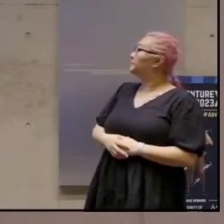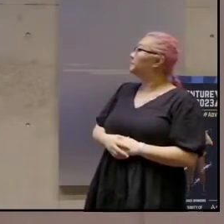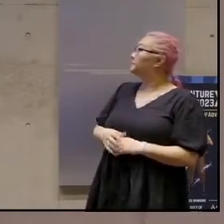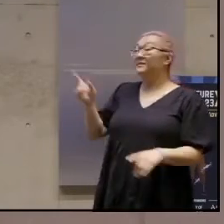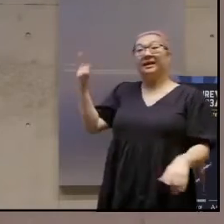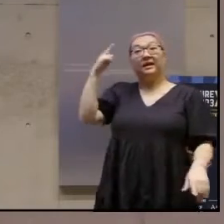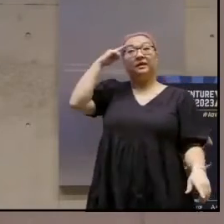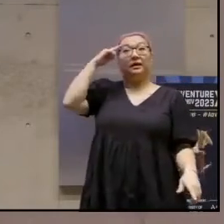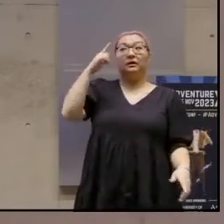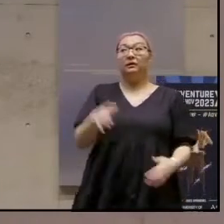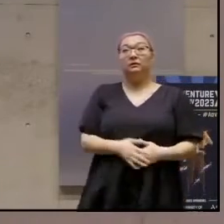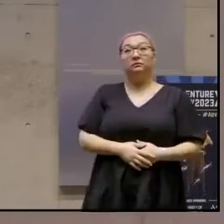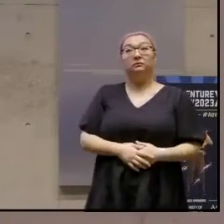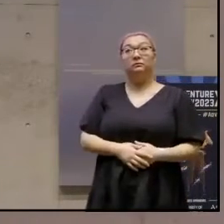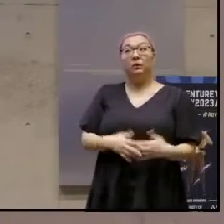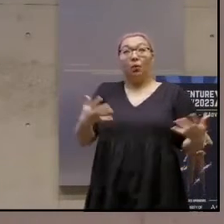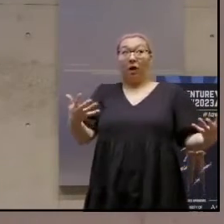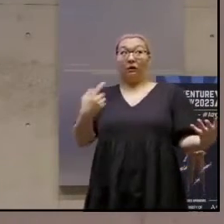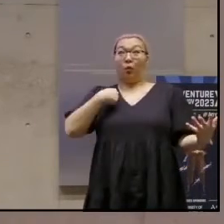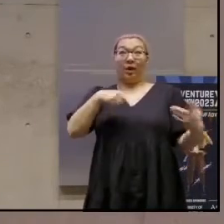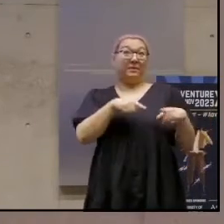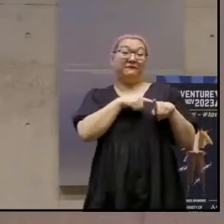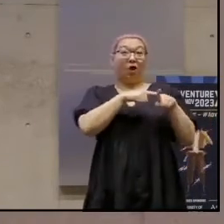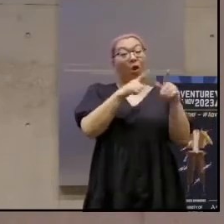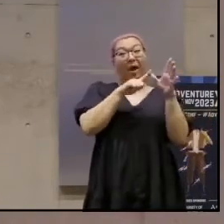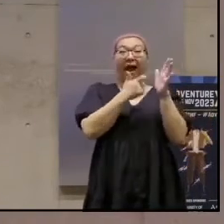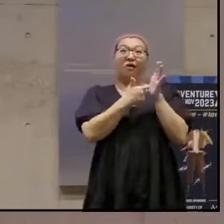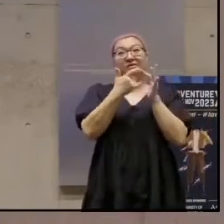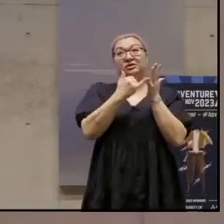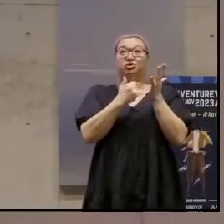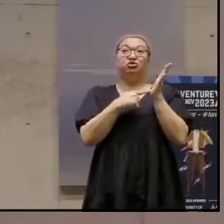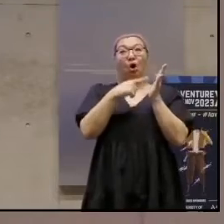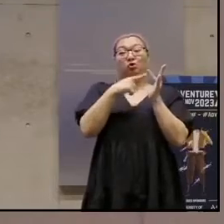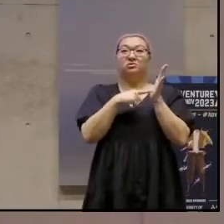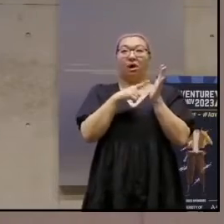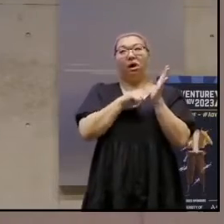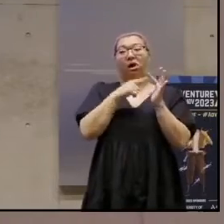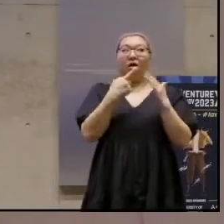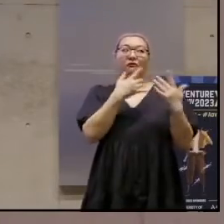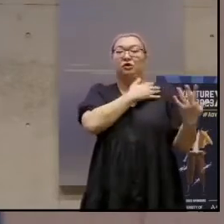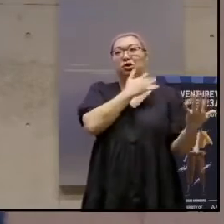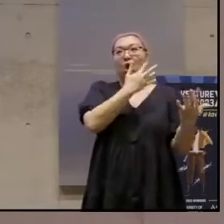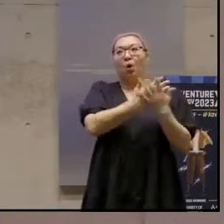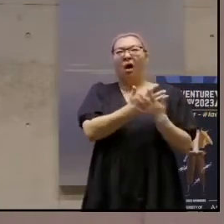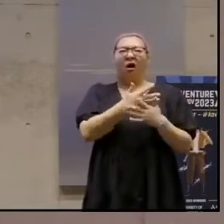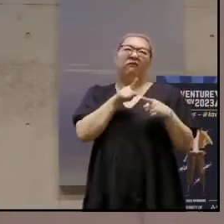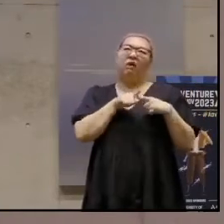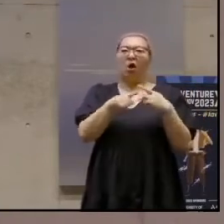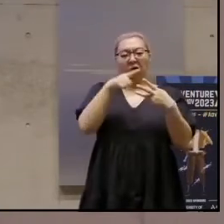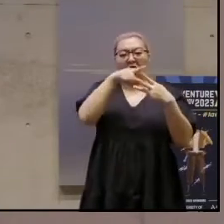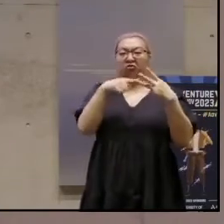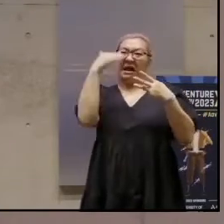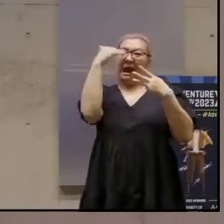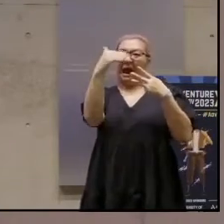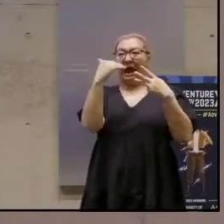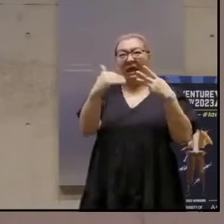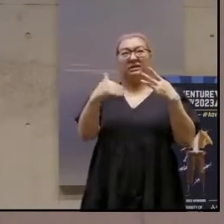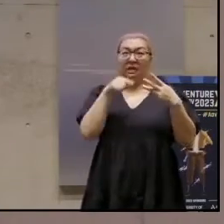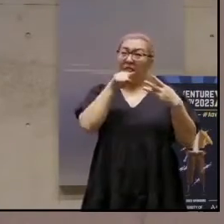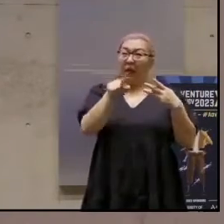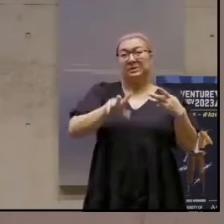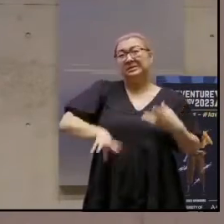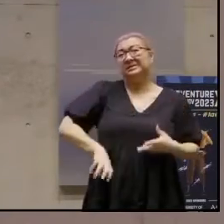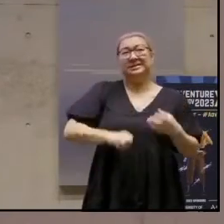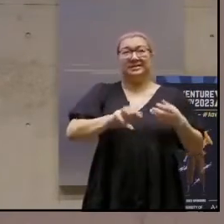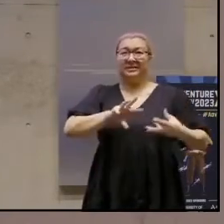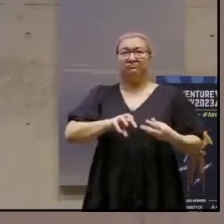we've been following Aristotle for so long, who with this three-act structure thing, which was designed for a specific thing, which was what? The three-act